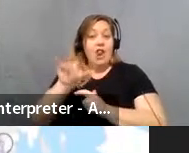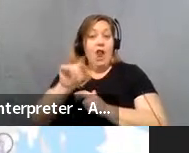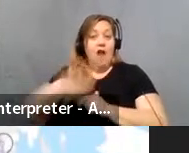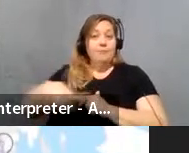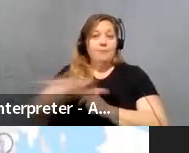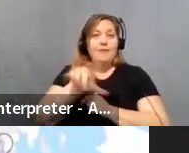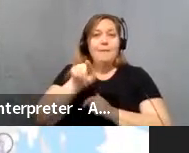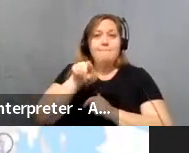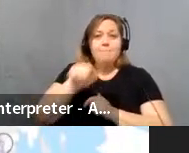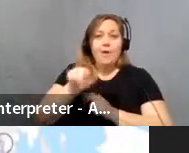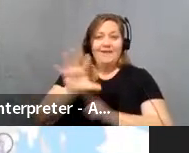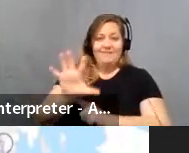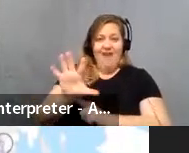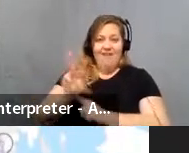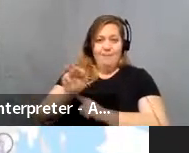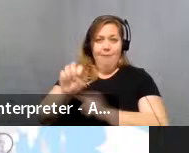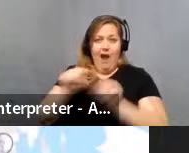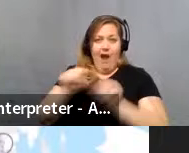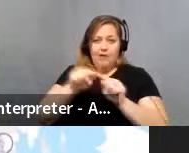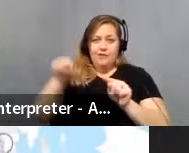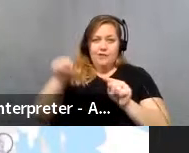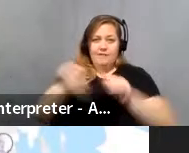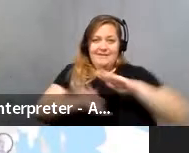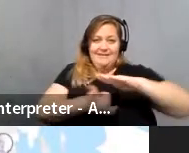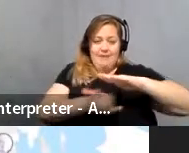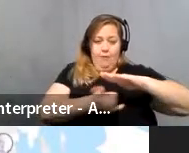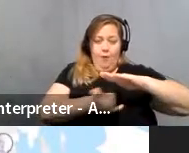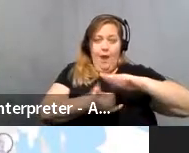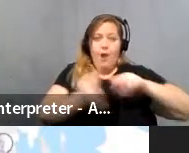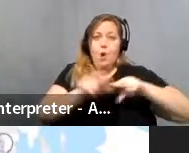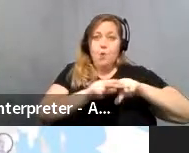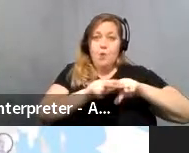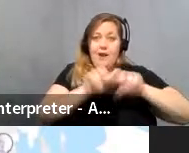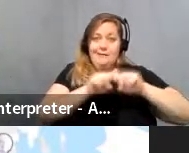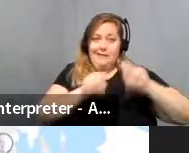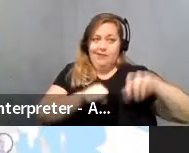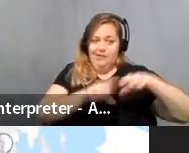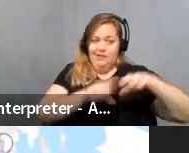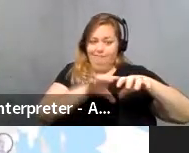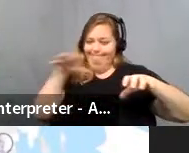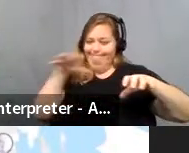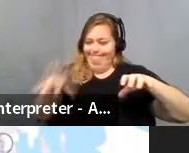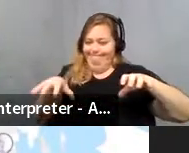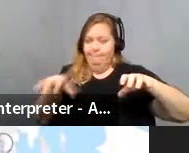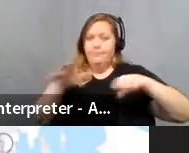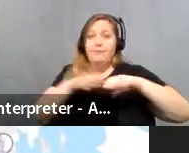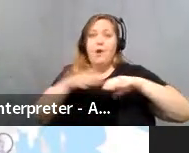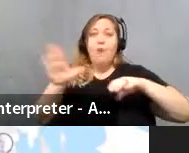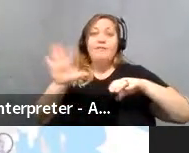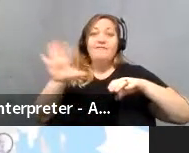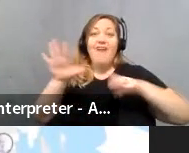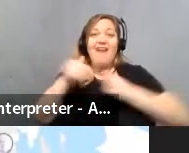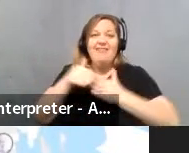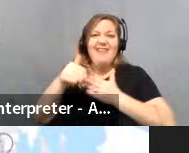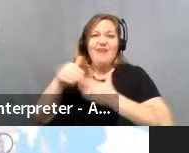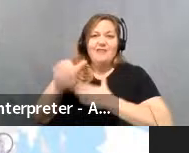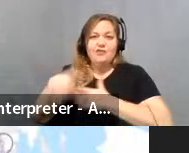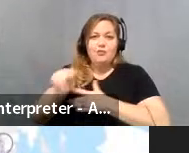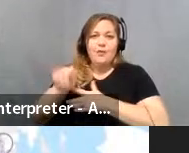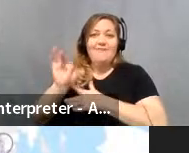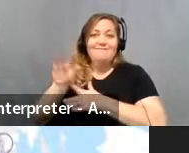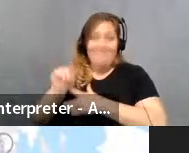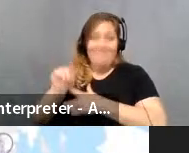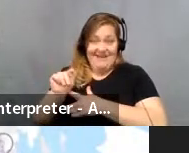miles of a subway or rail station. Second, the lot must be over 5,000 square feet. And finally,